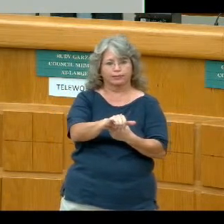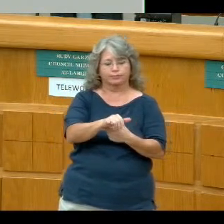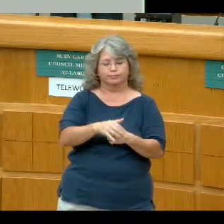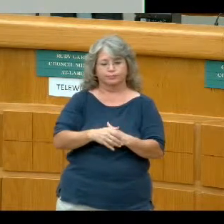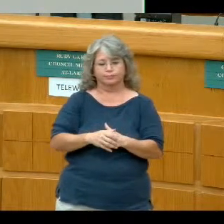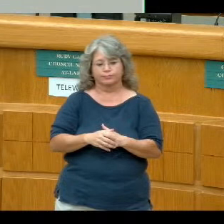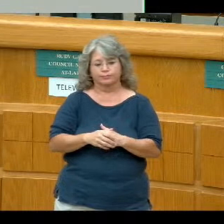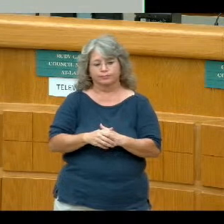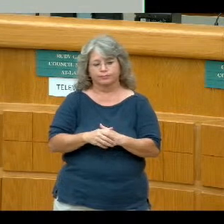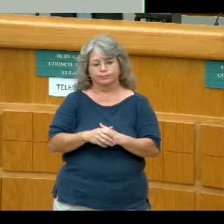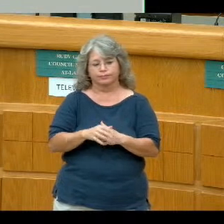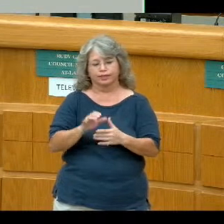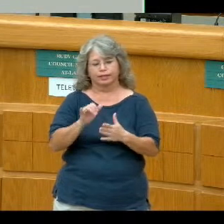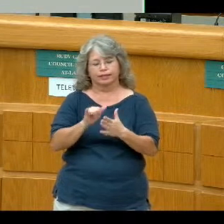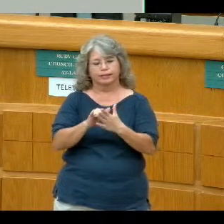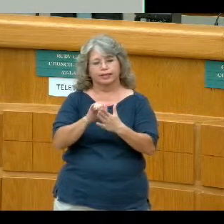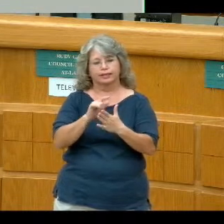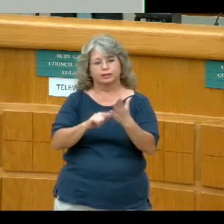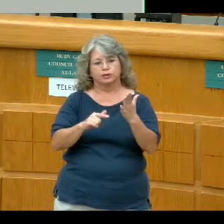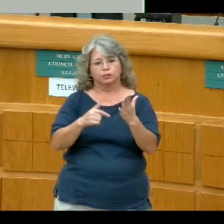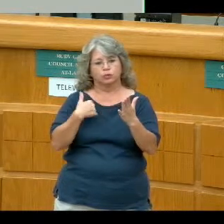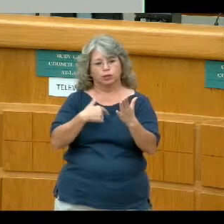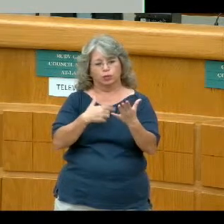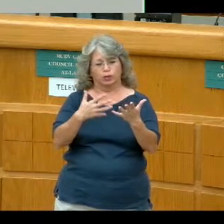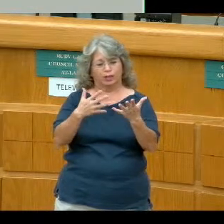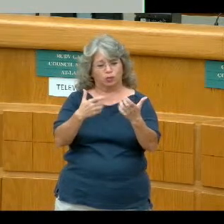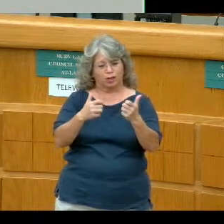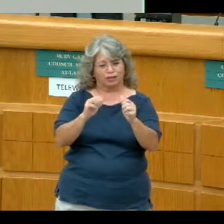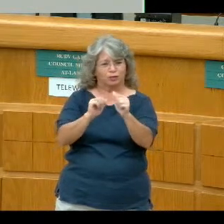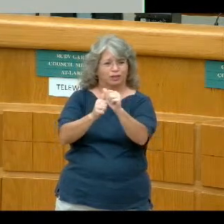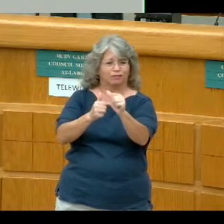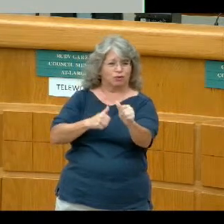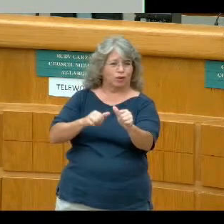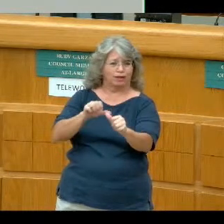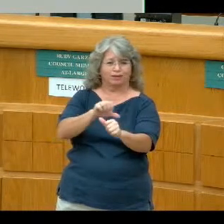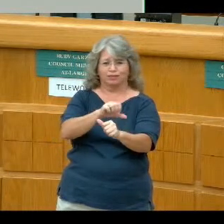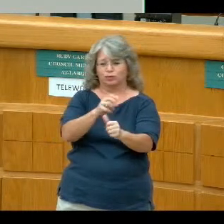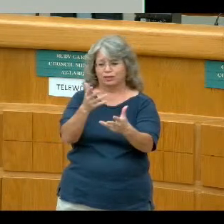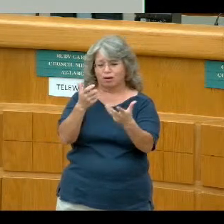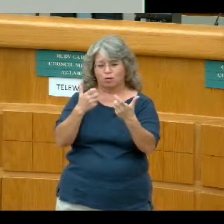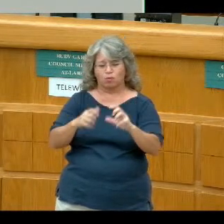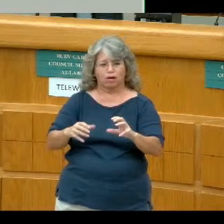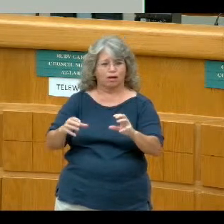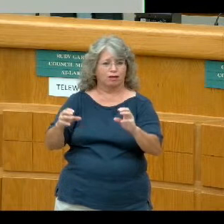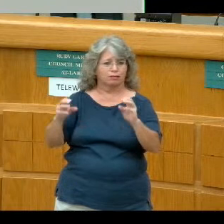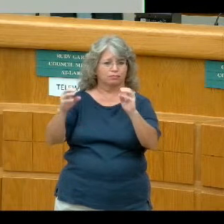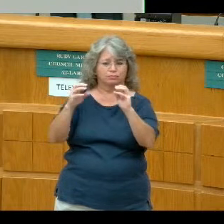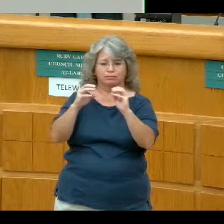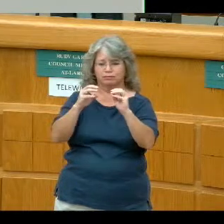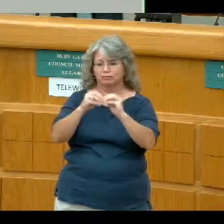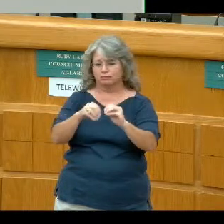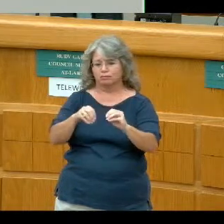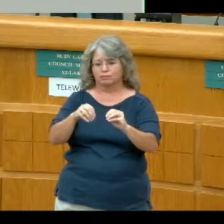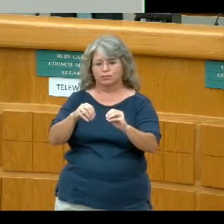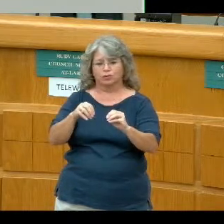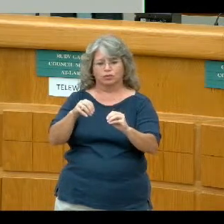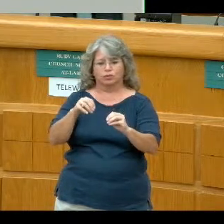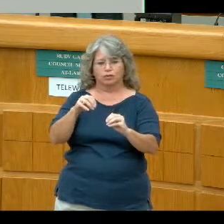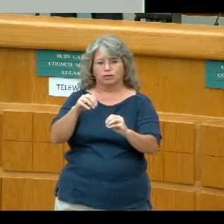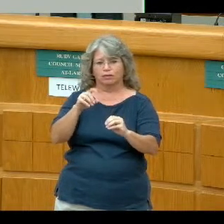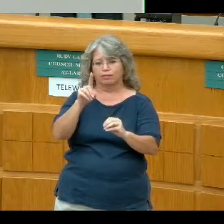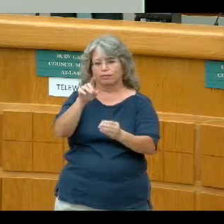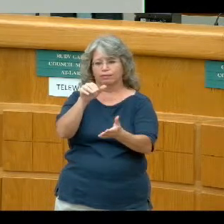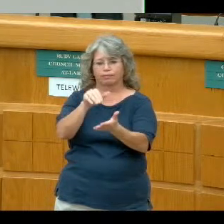in May in the coastal bend. And so that's what we want to try to avoid, another batch of several hundred people dying again, another